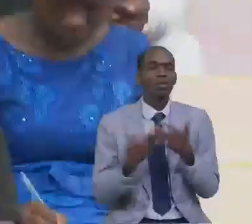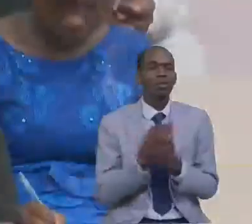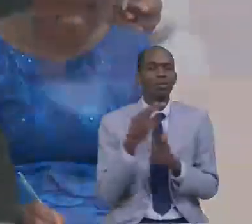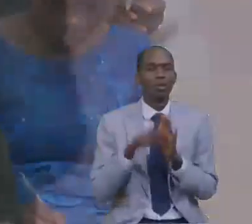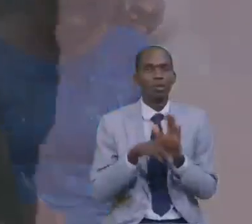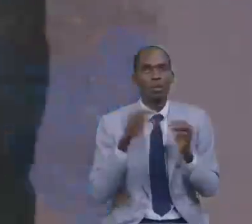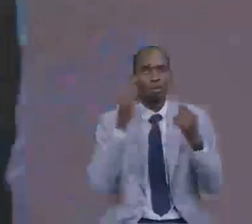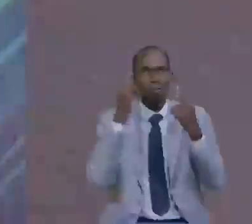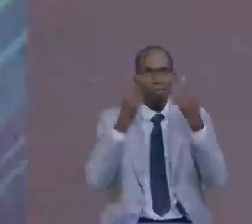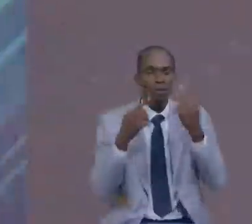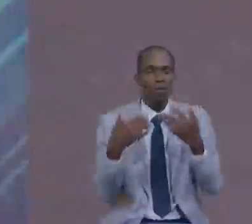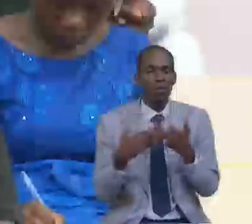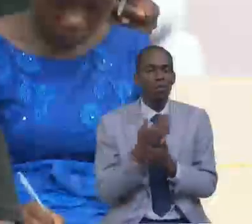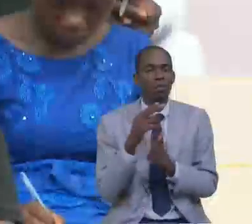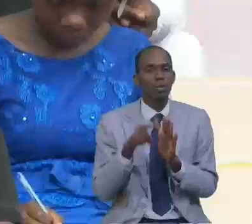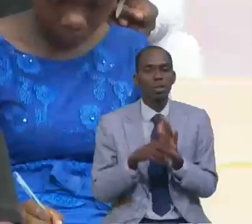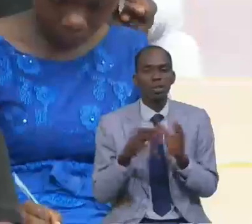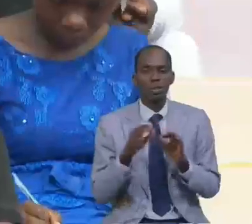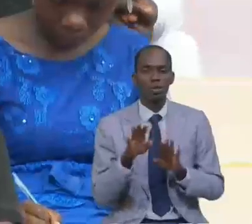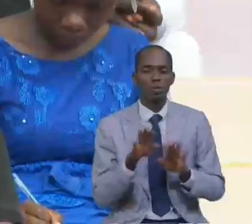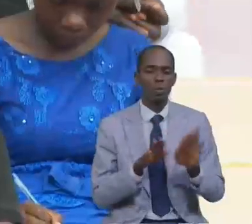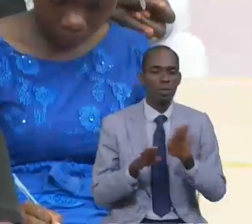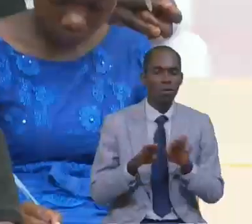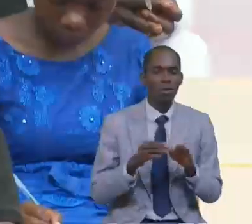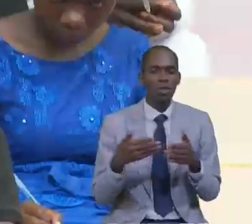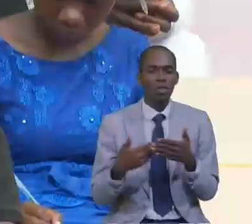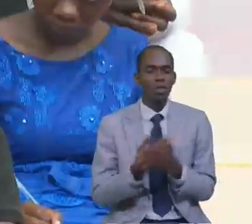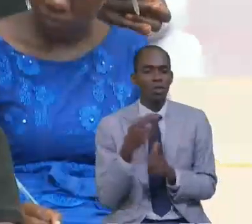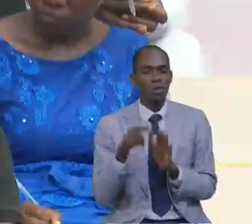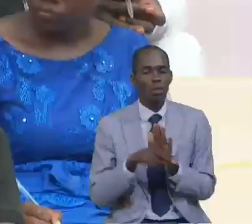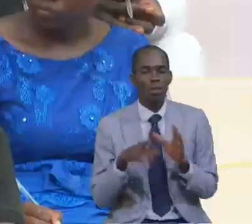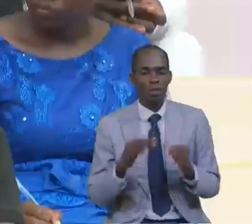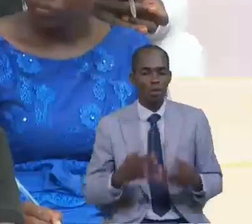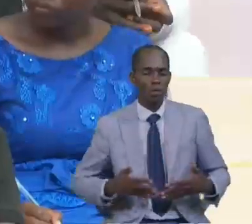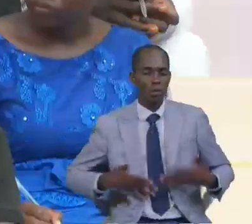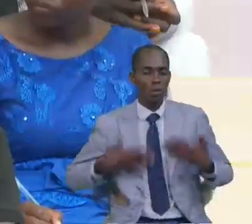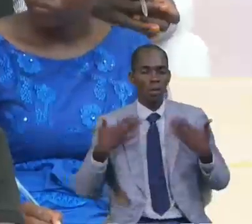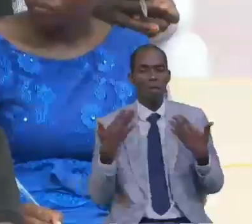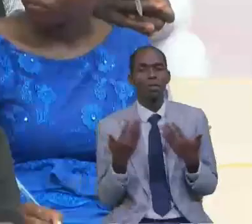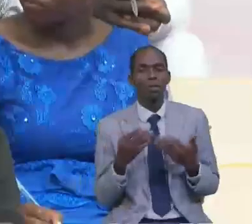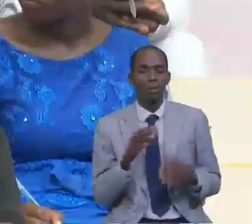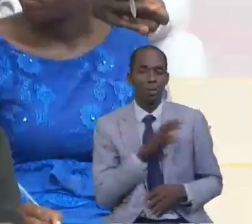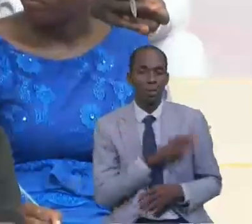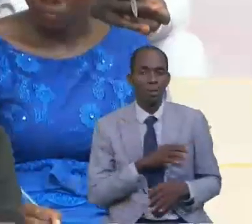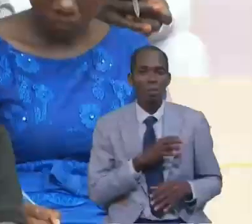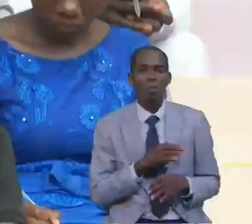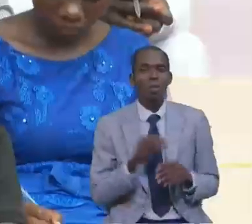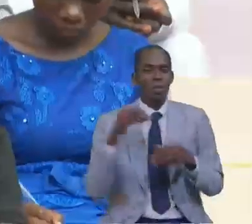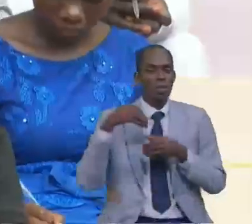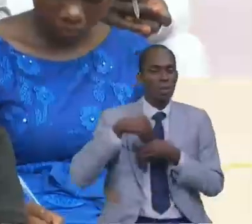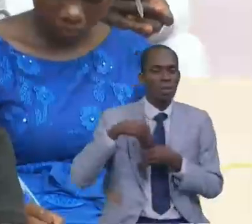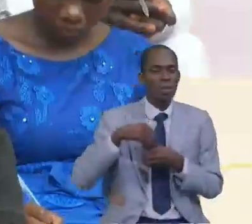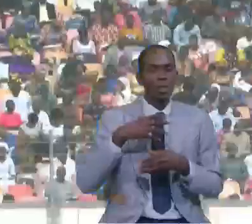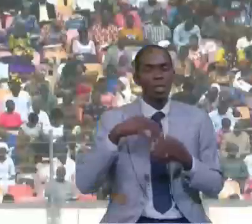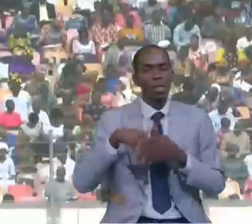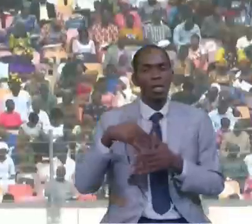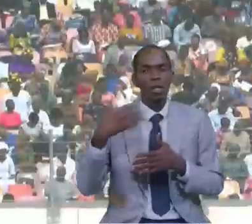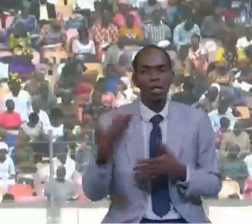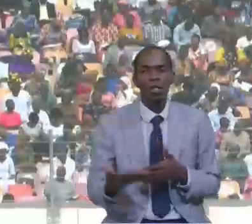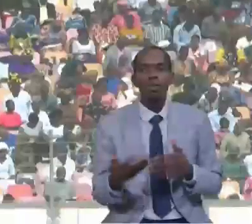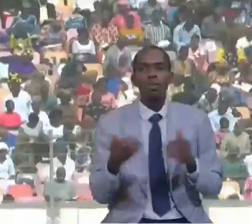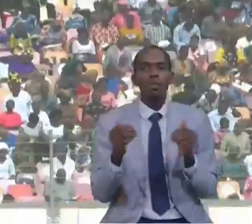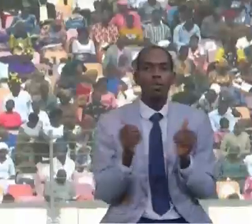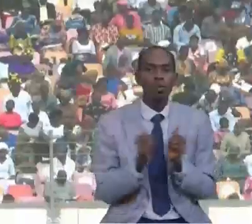within and without with affirmed crucifixion. Galatians chapter